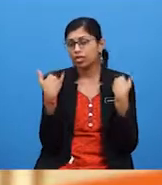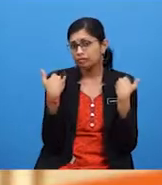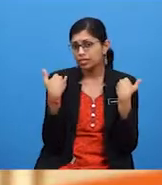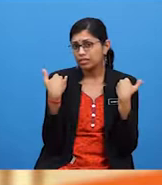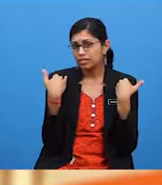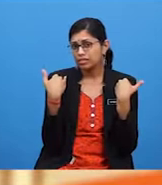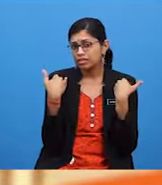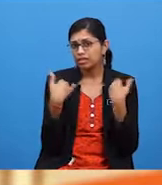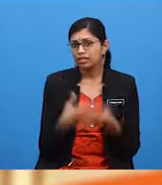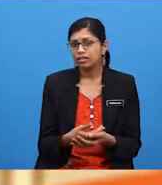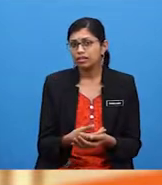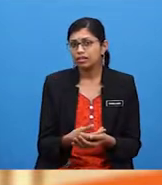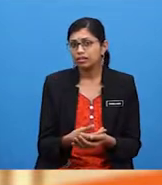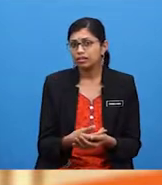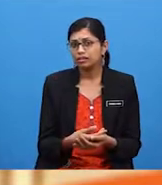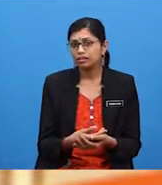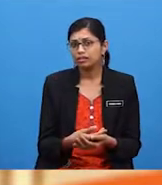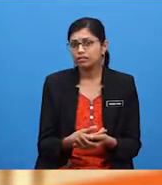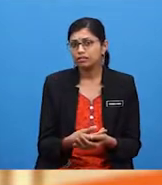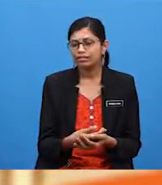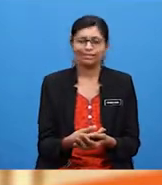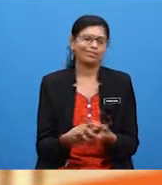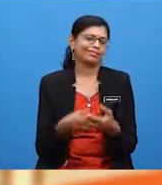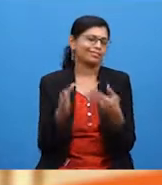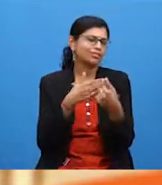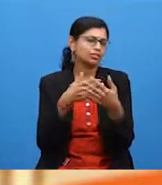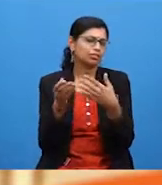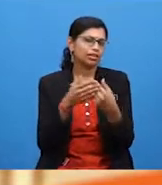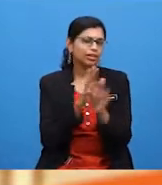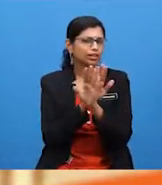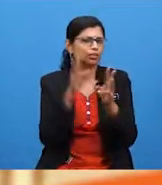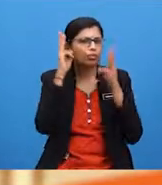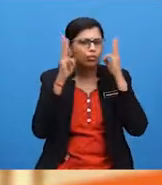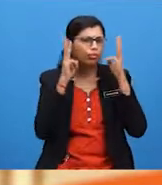Got a few mistakes? It's okay, no worries.